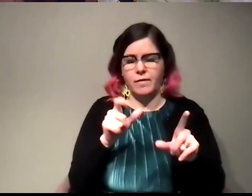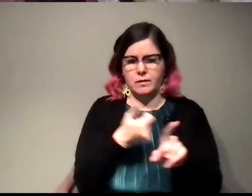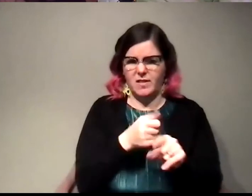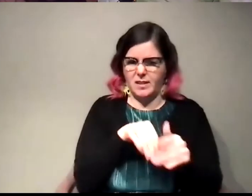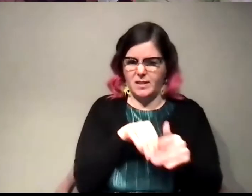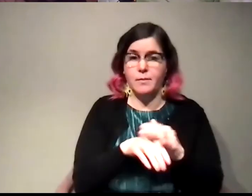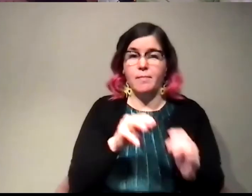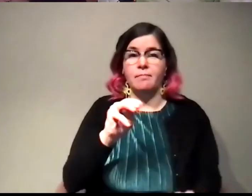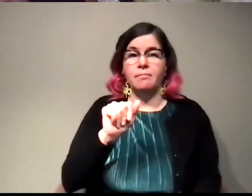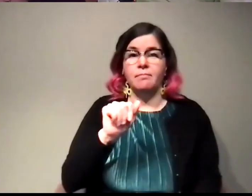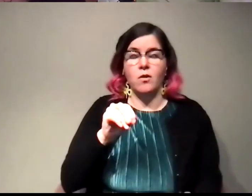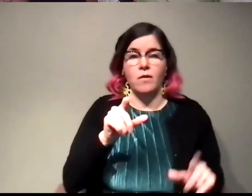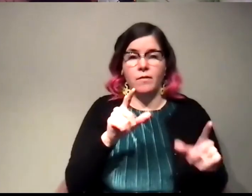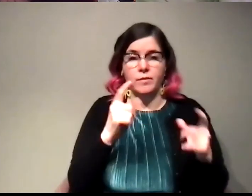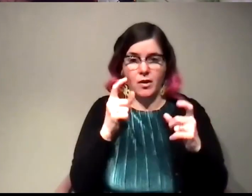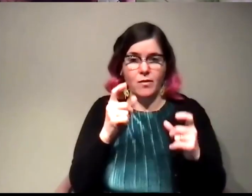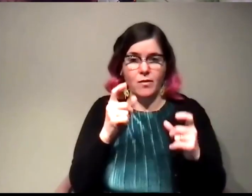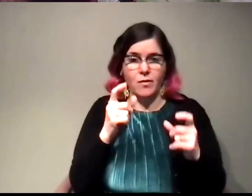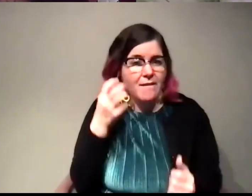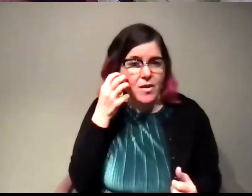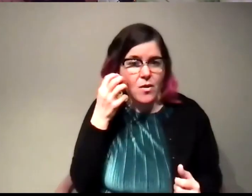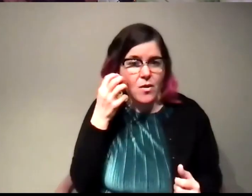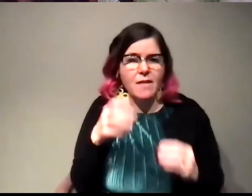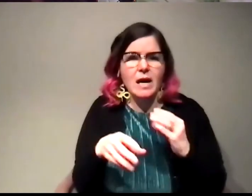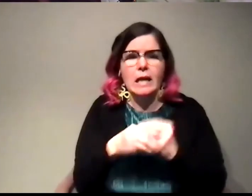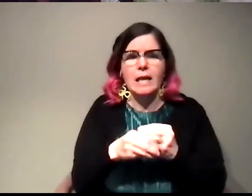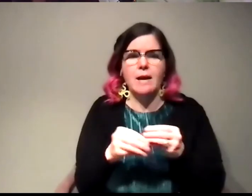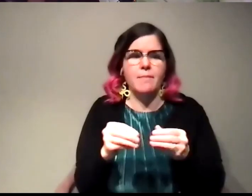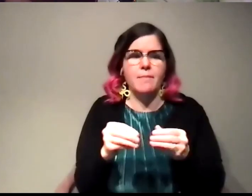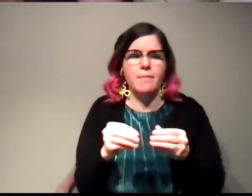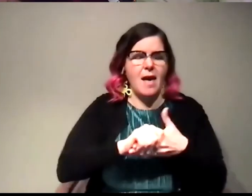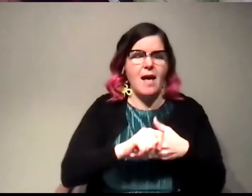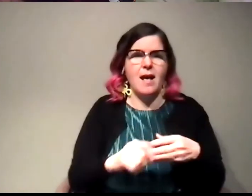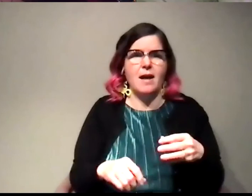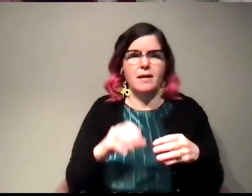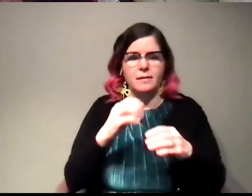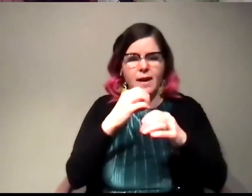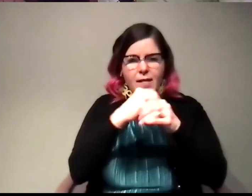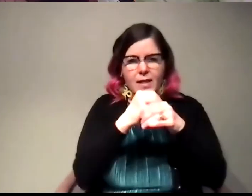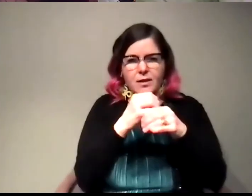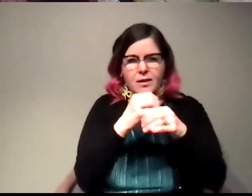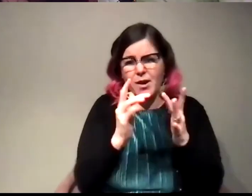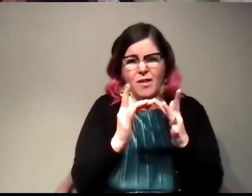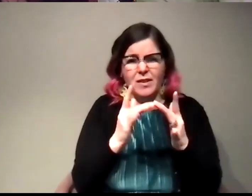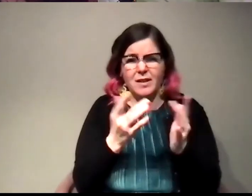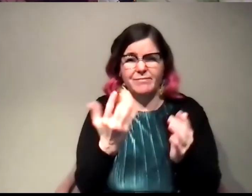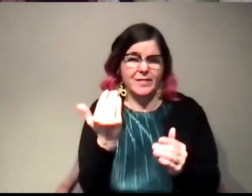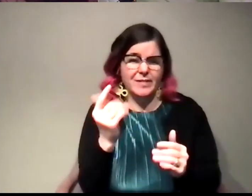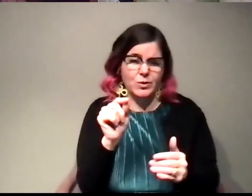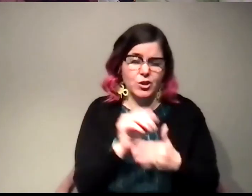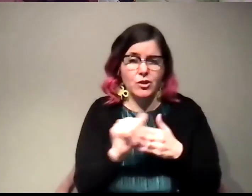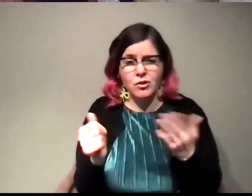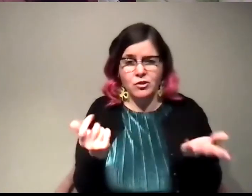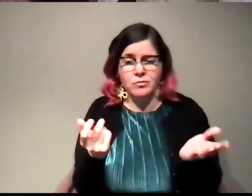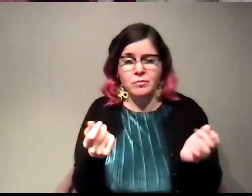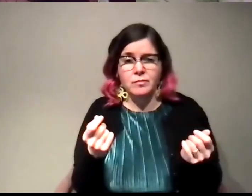macro photography I do is just with my phone with a special clip on. So it's a little lens that you can buy online for $15 to $20. So,